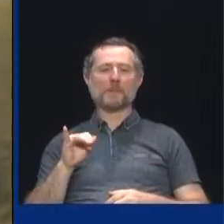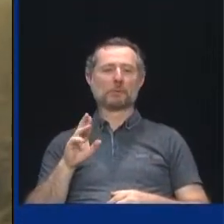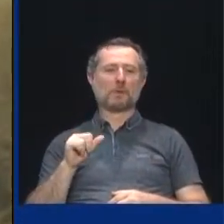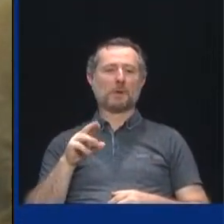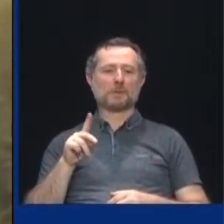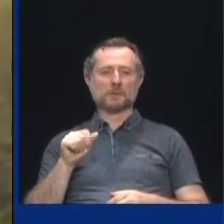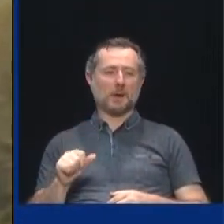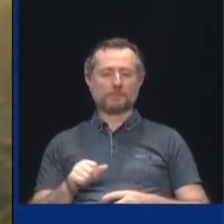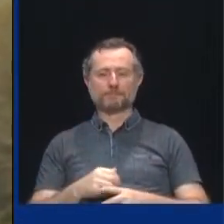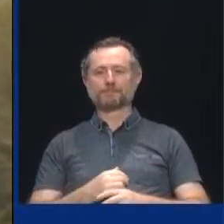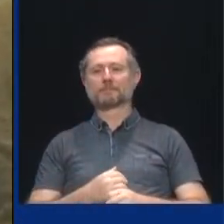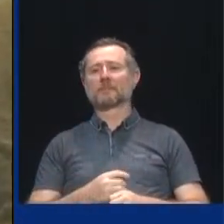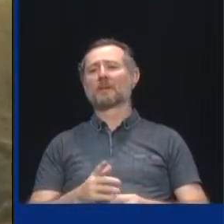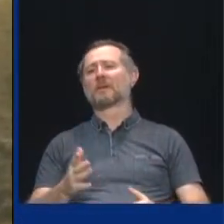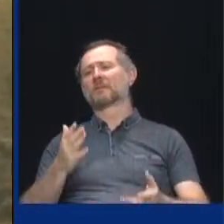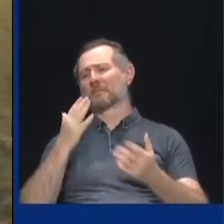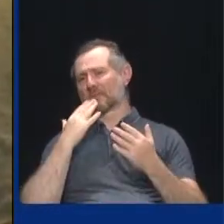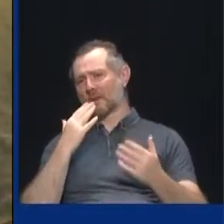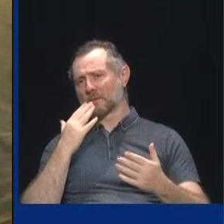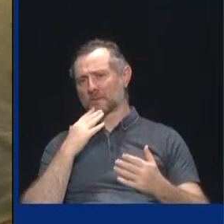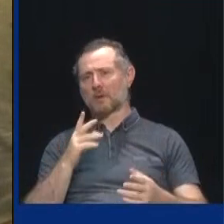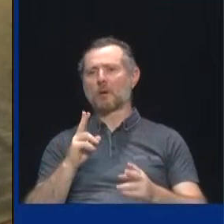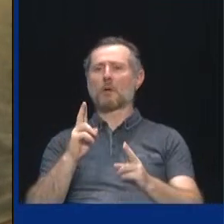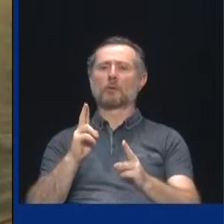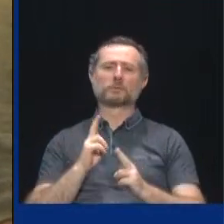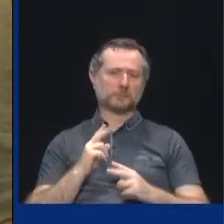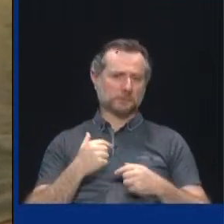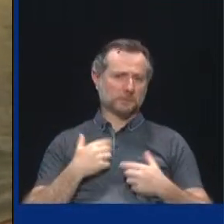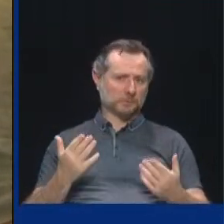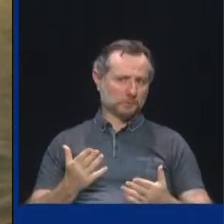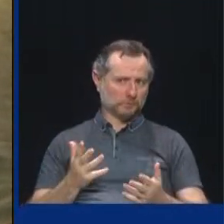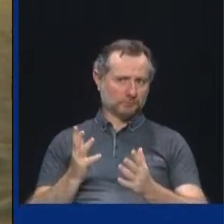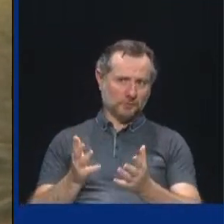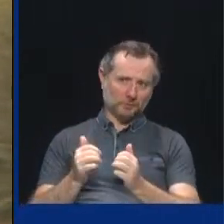to be here with you, your team, and my colleagues.